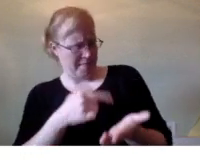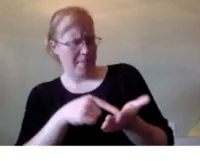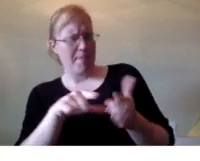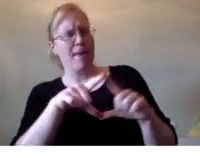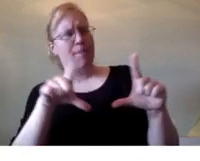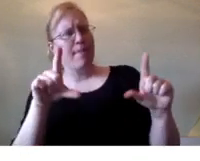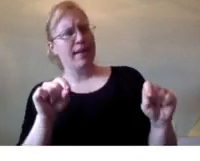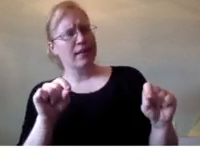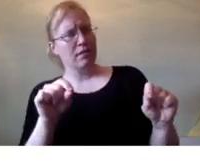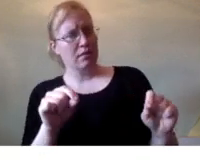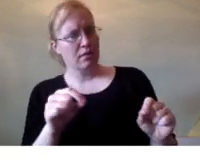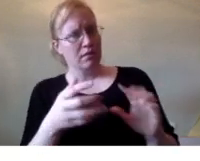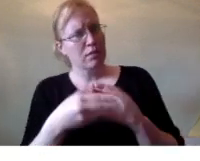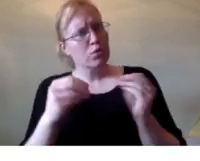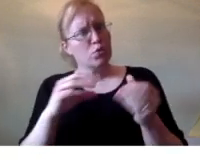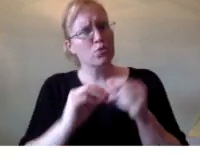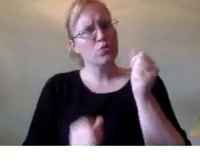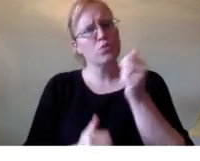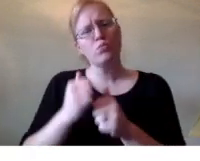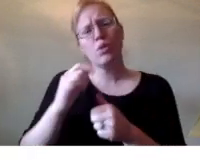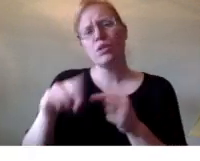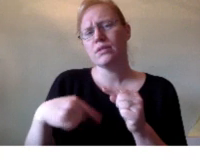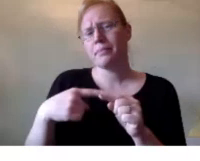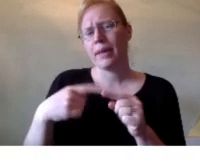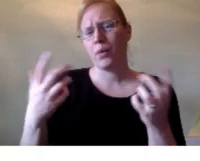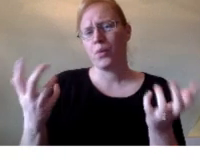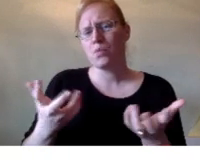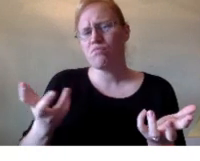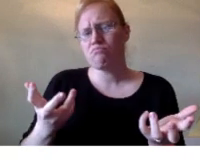Paycheck? So what is this story mostly about?